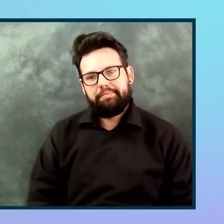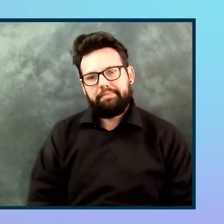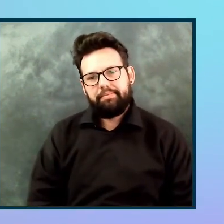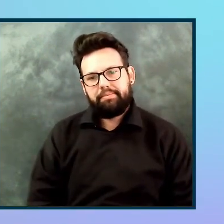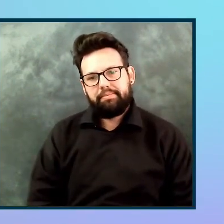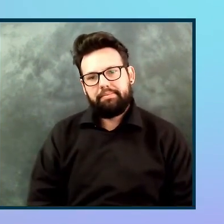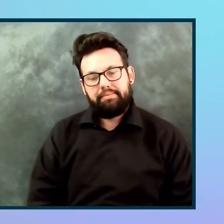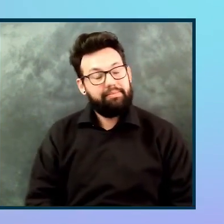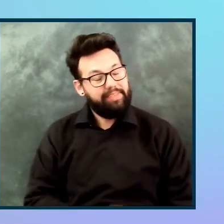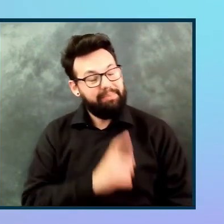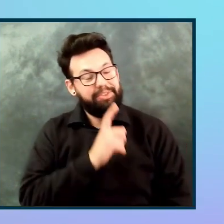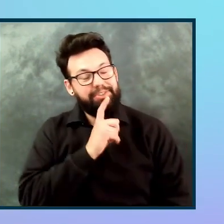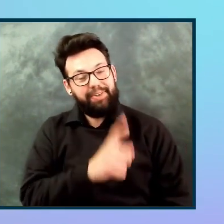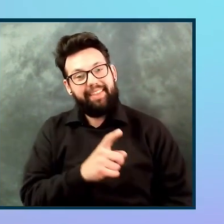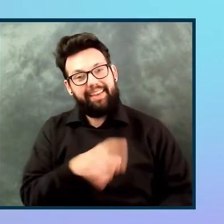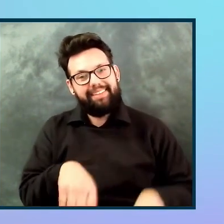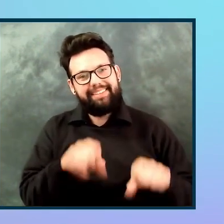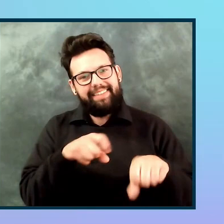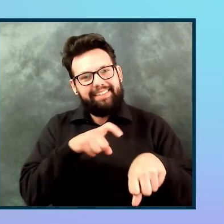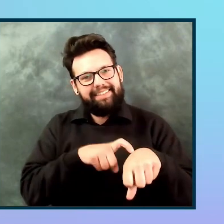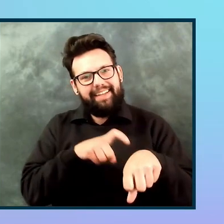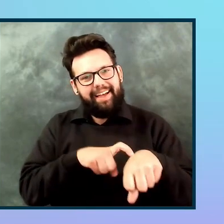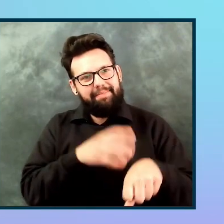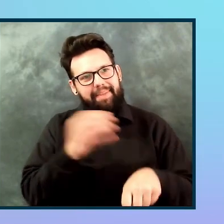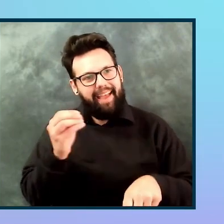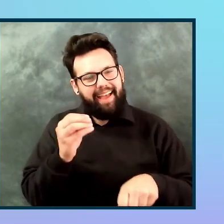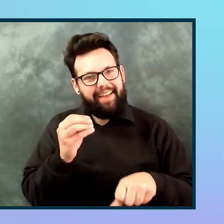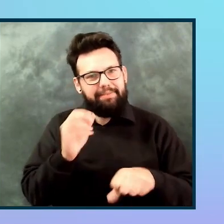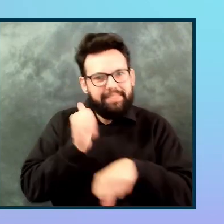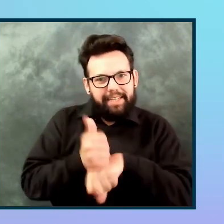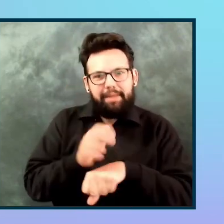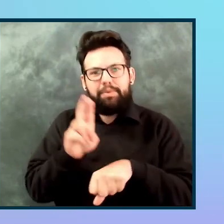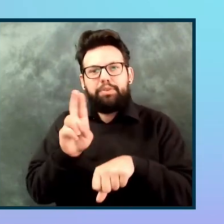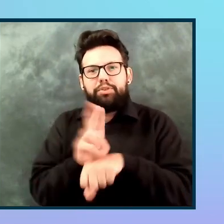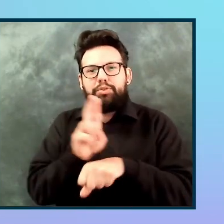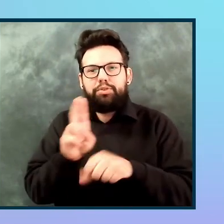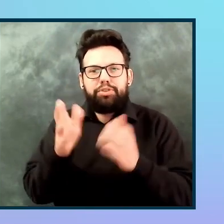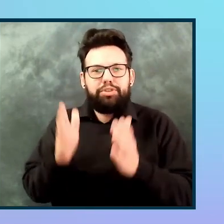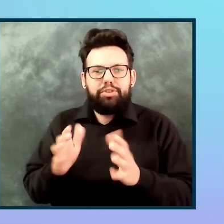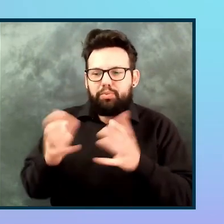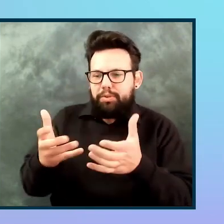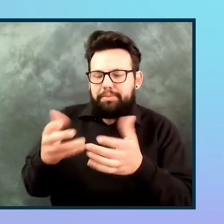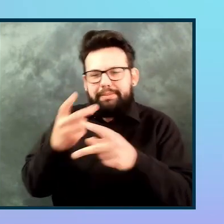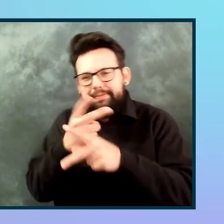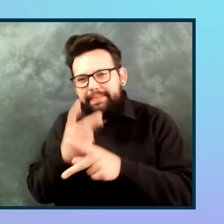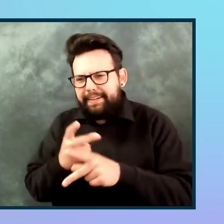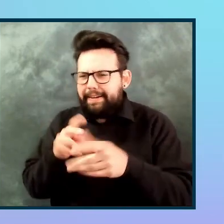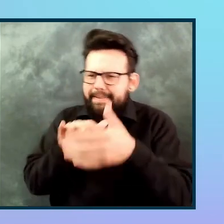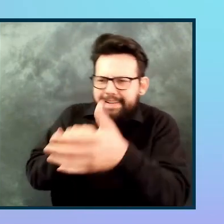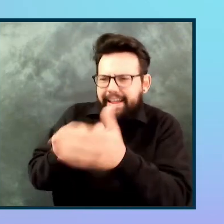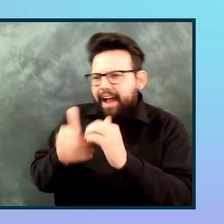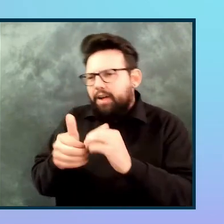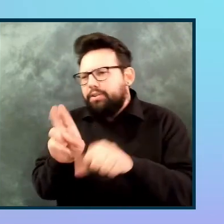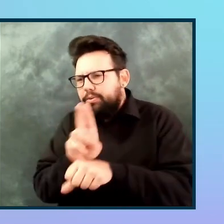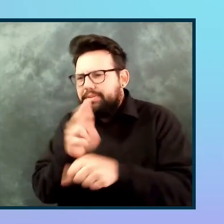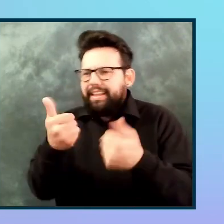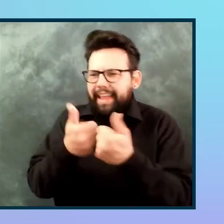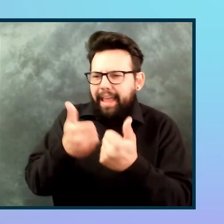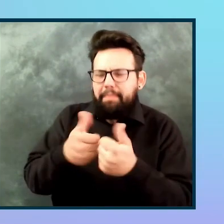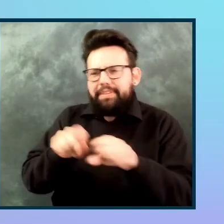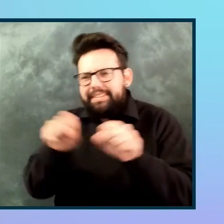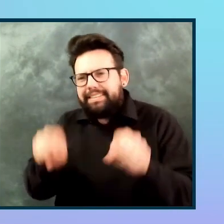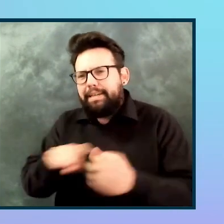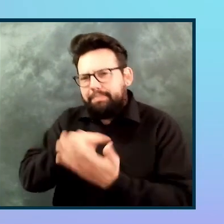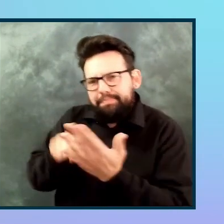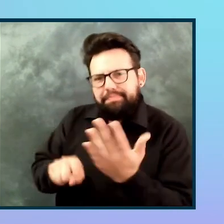Yeah, I'm sure that takes a lot of time, and also just user groups to figure out how they're utilizing the game and systems and whatnot. So